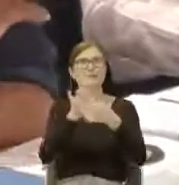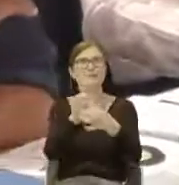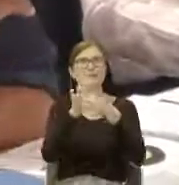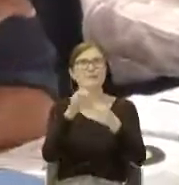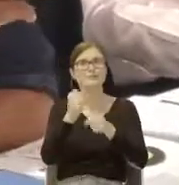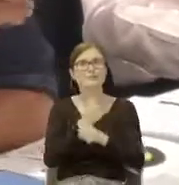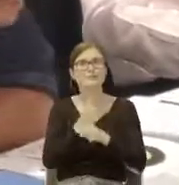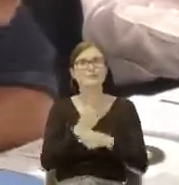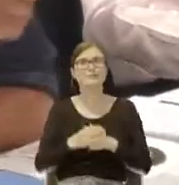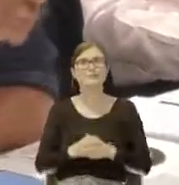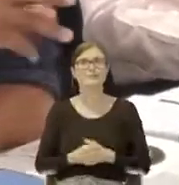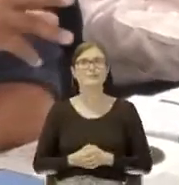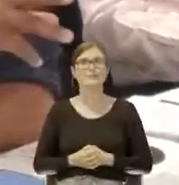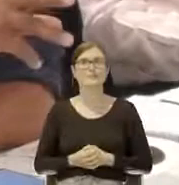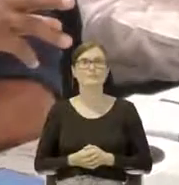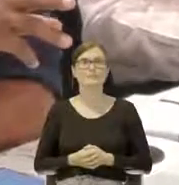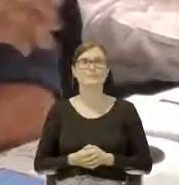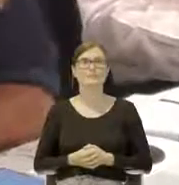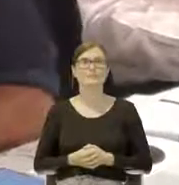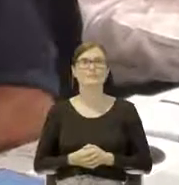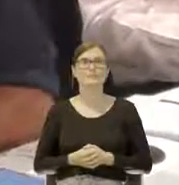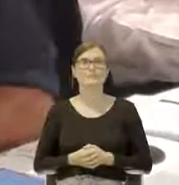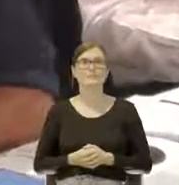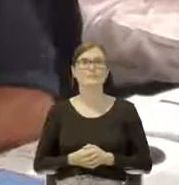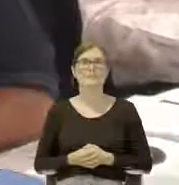because the title speaks about